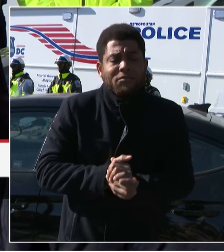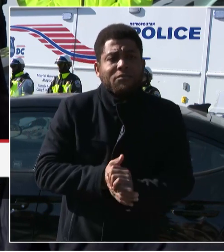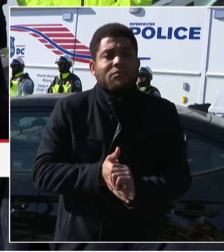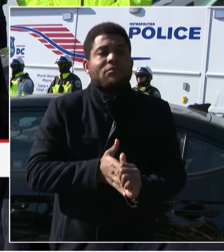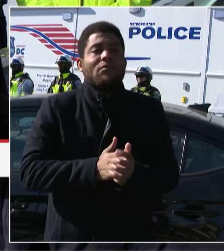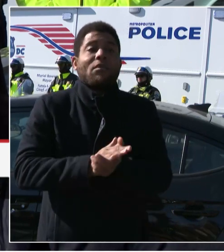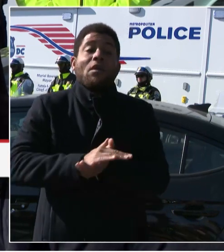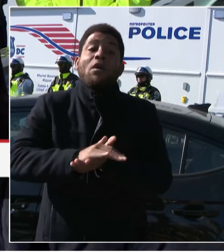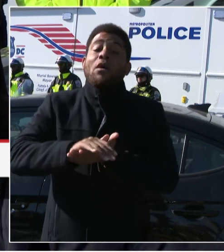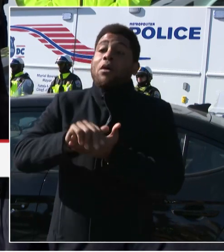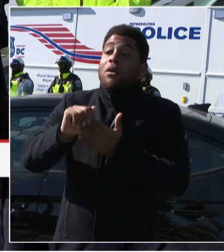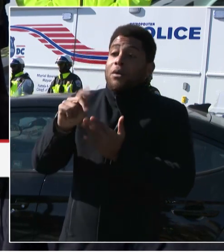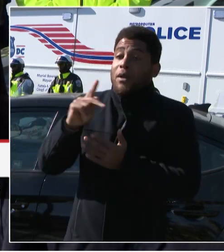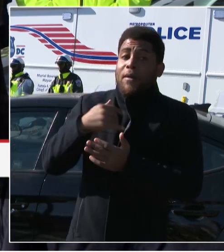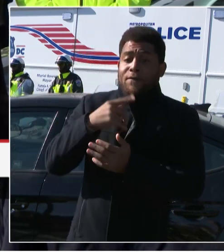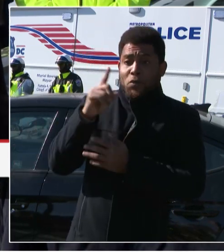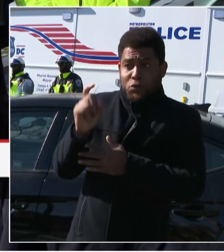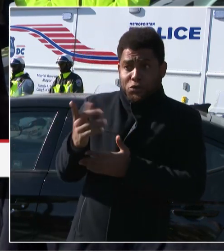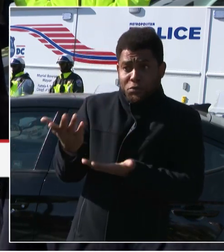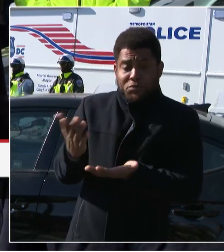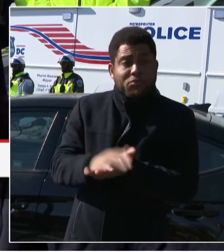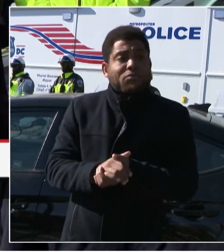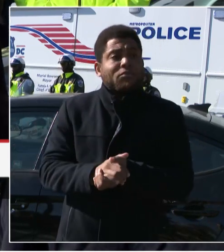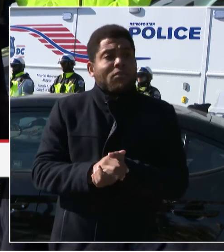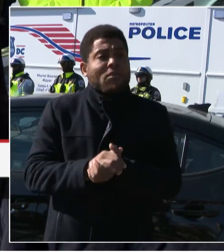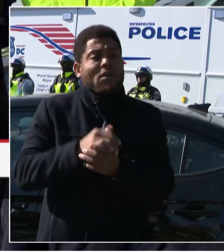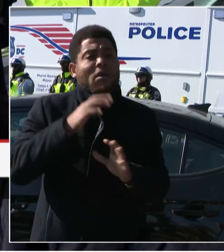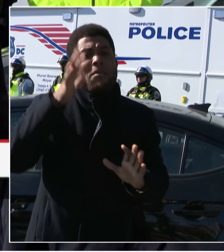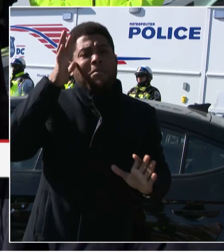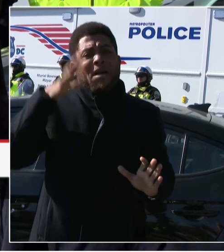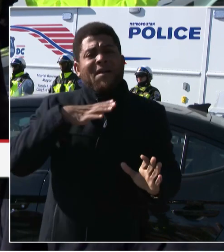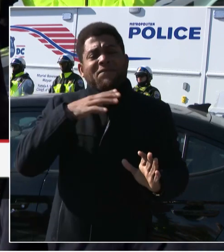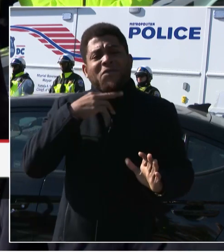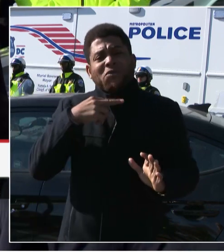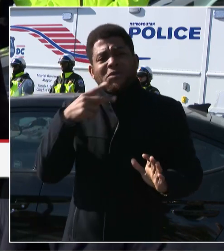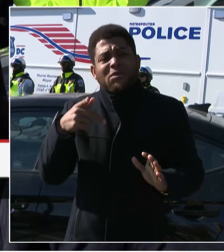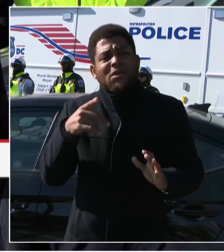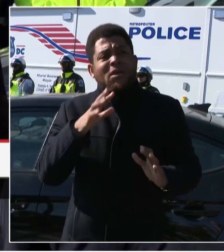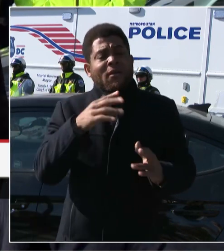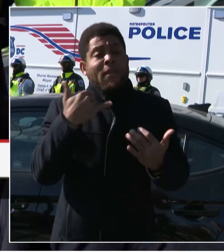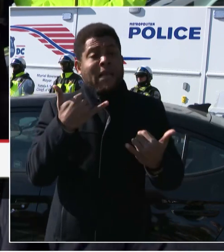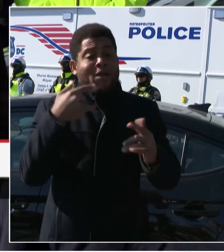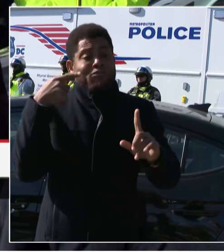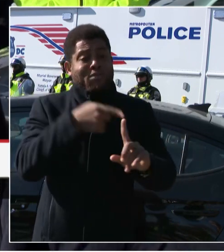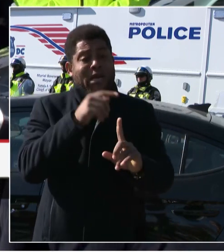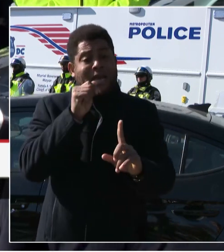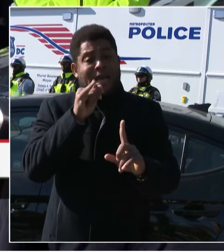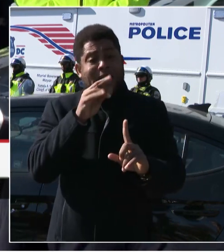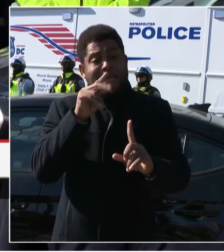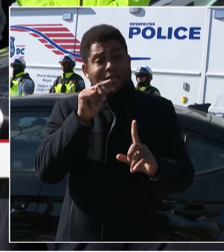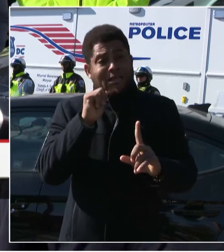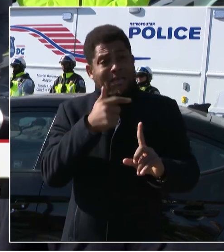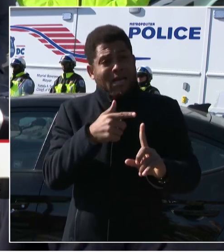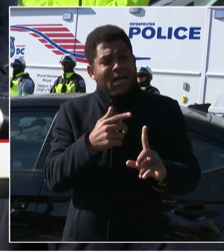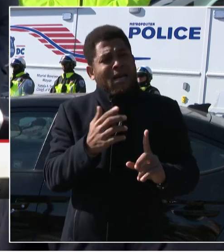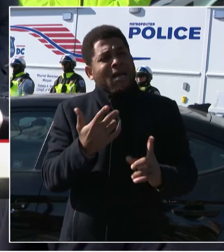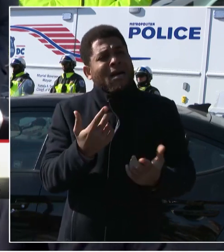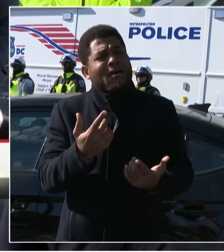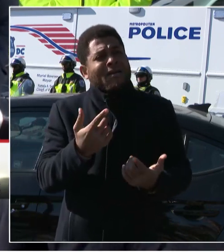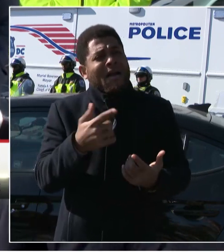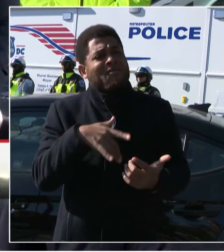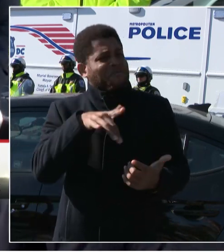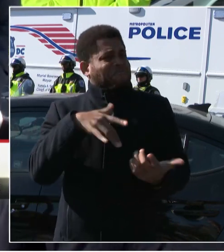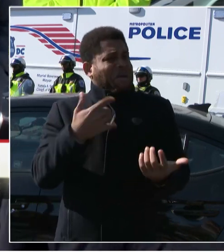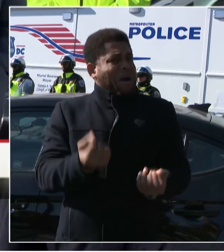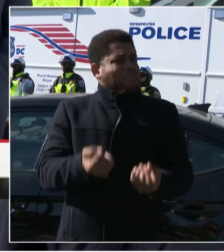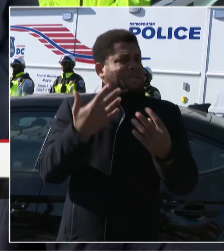Yes. Next question. Hi there. Going back to the TAG program, just how many are available for residents, and is the clinics, is that the only